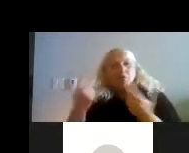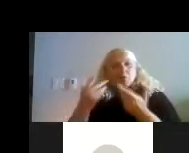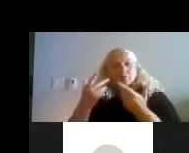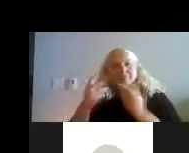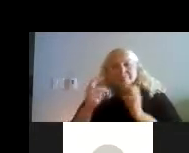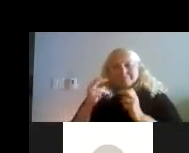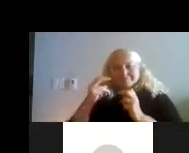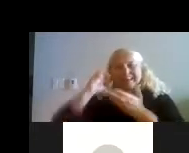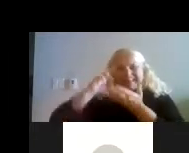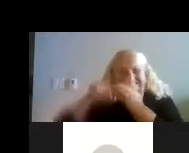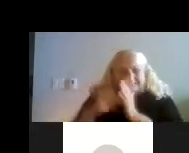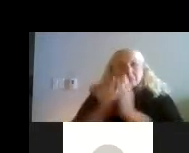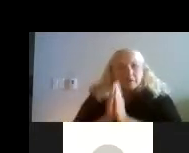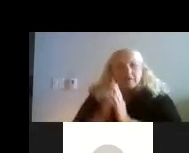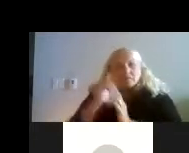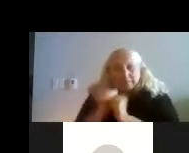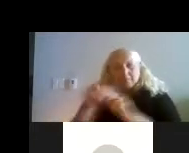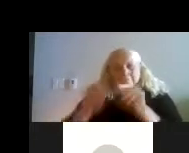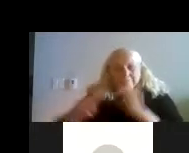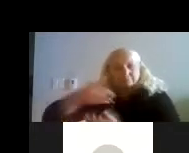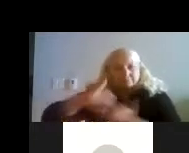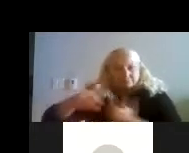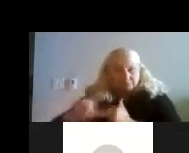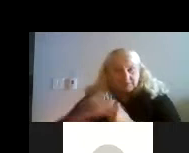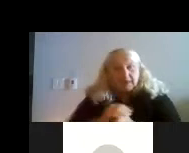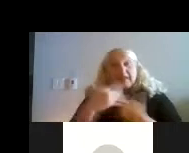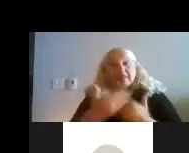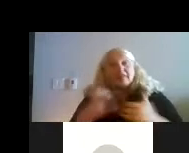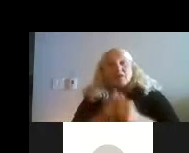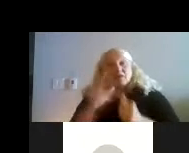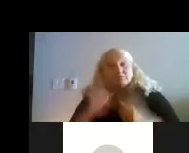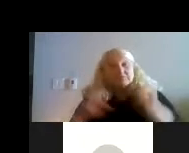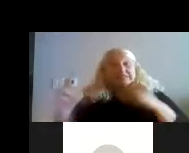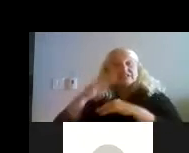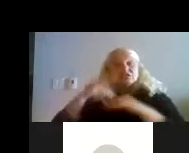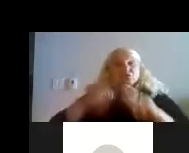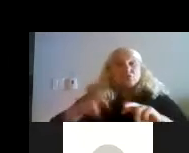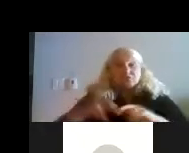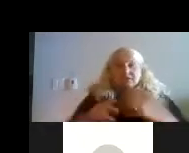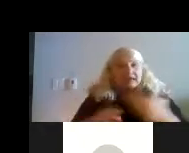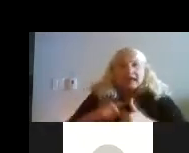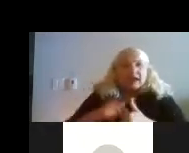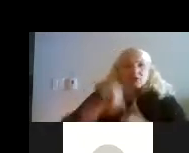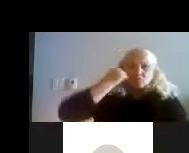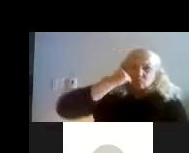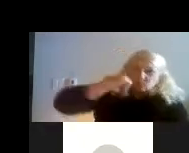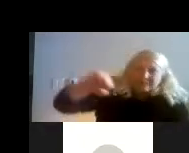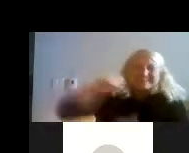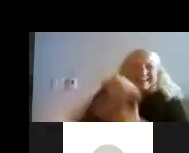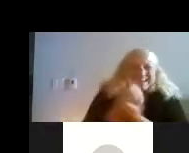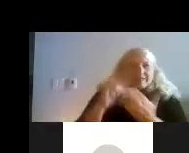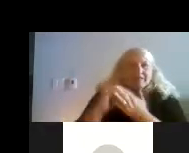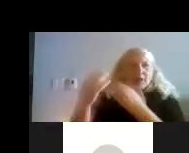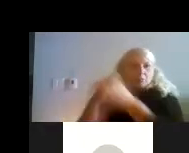And then in follow-up, defining Indigenous research as a radical act of resistance against all that oppresses us, done